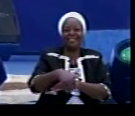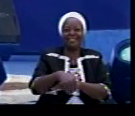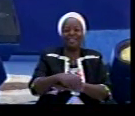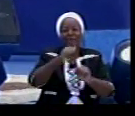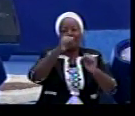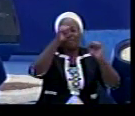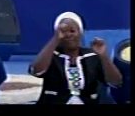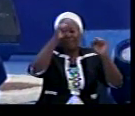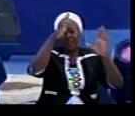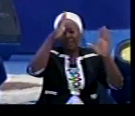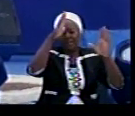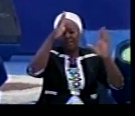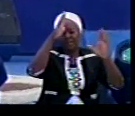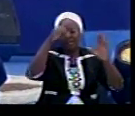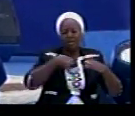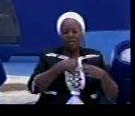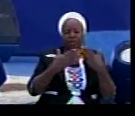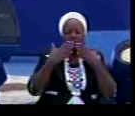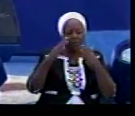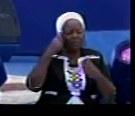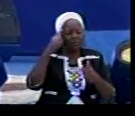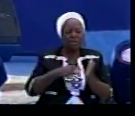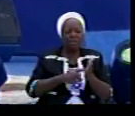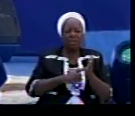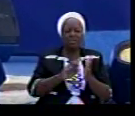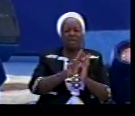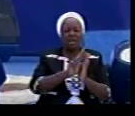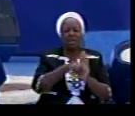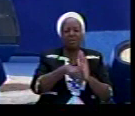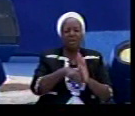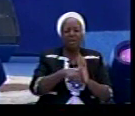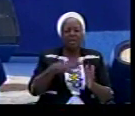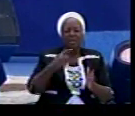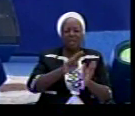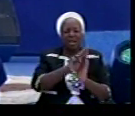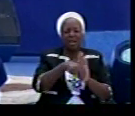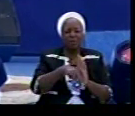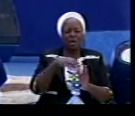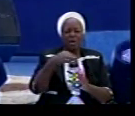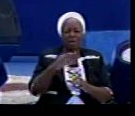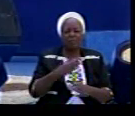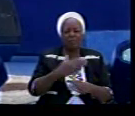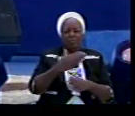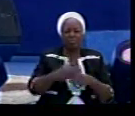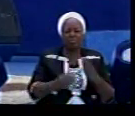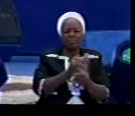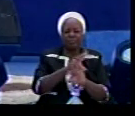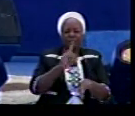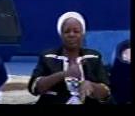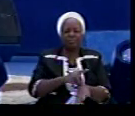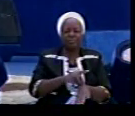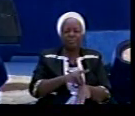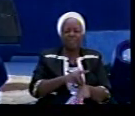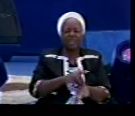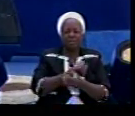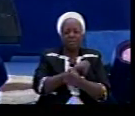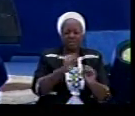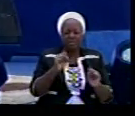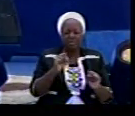Father, we thank you for this hour, the hour of total freedom,